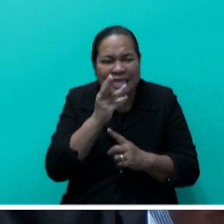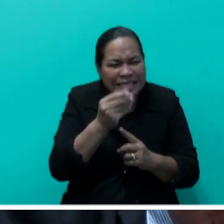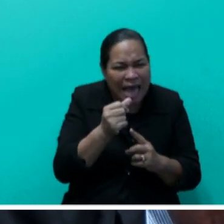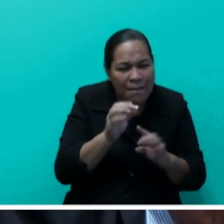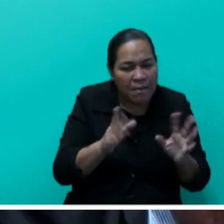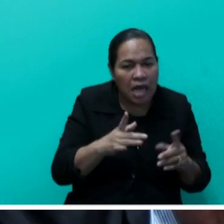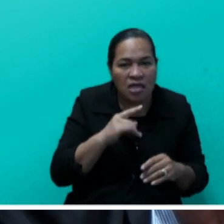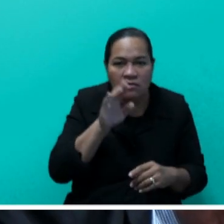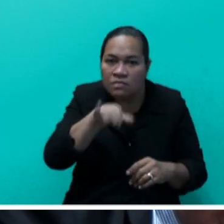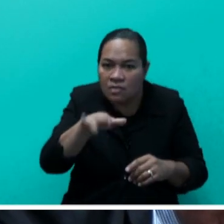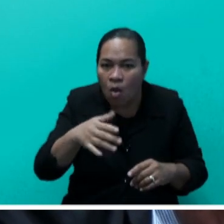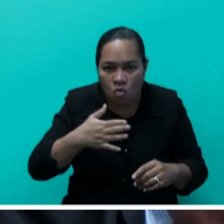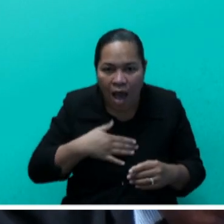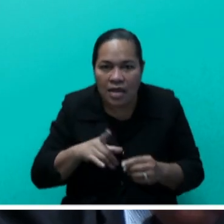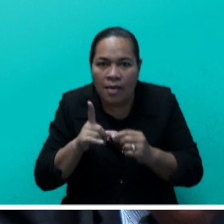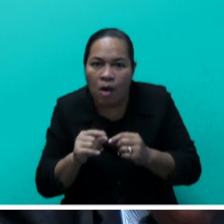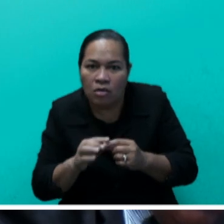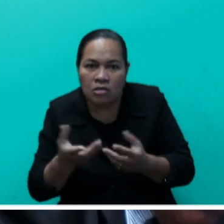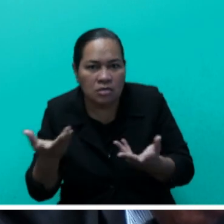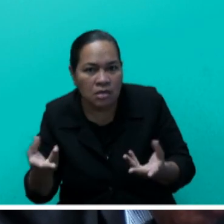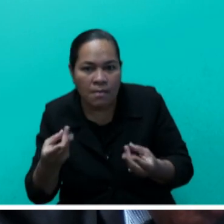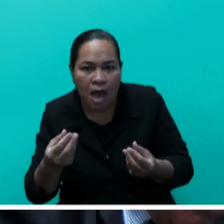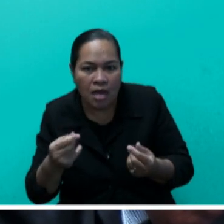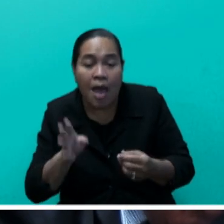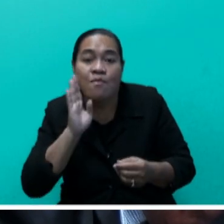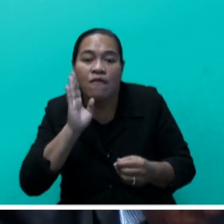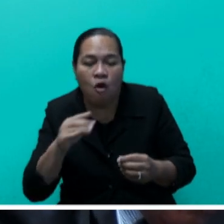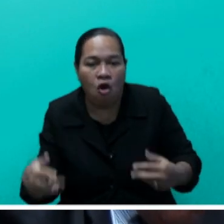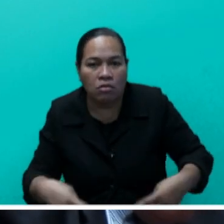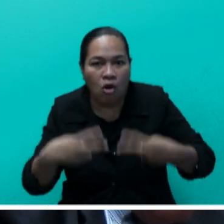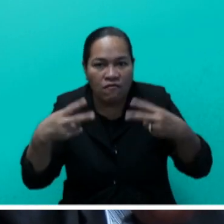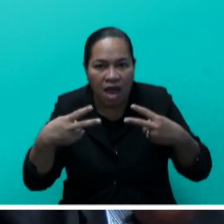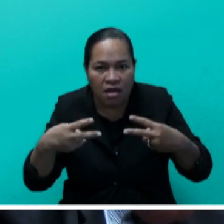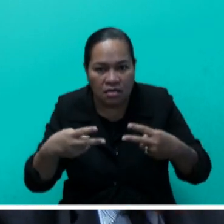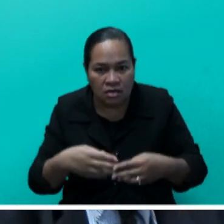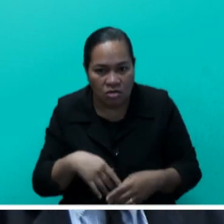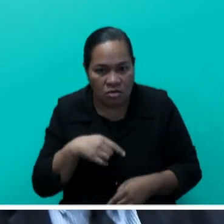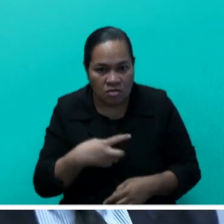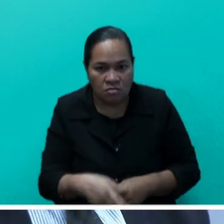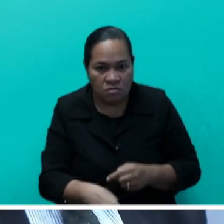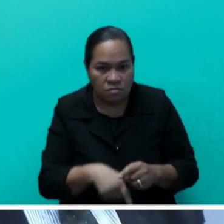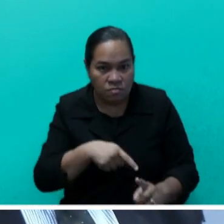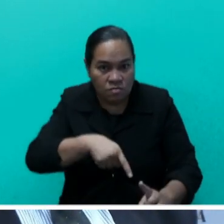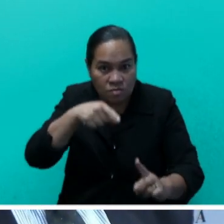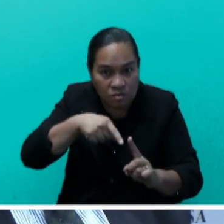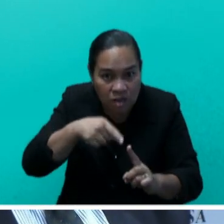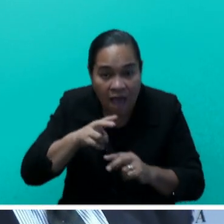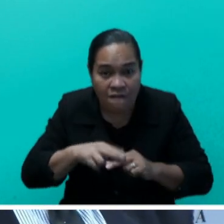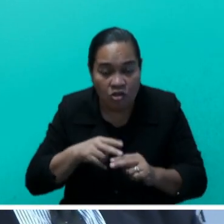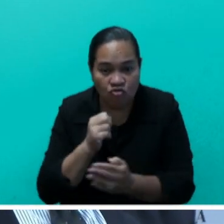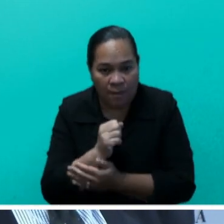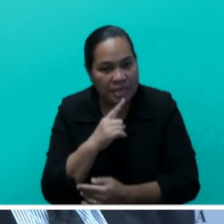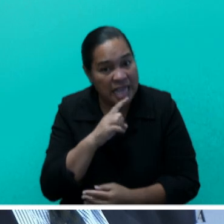demanded payment of bonuses prior to the quarter-final, and they threatened Fiji Rugby that they would not